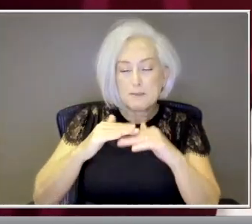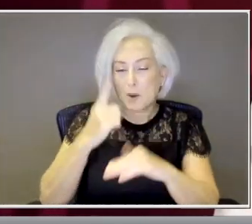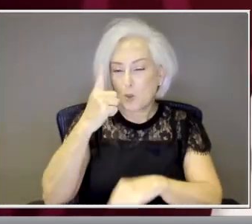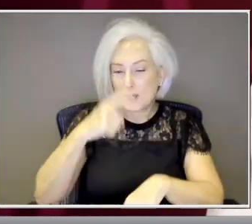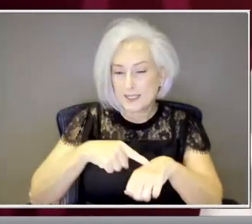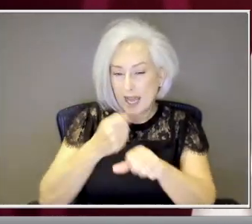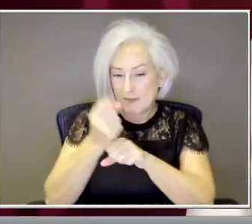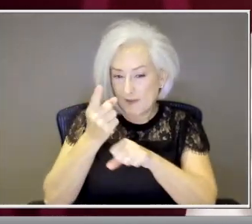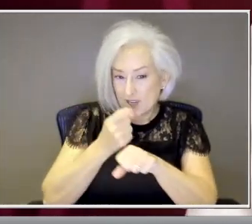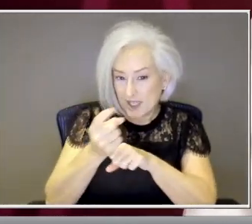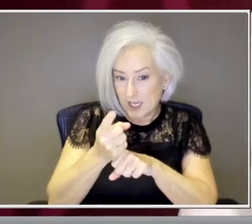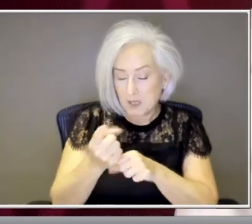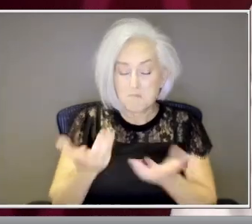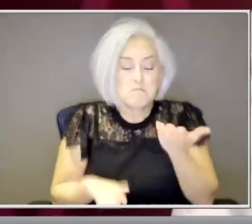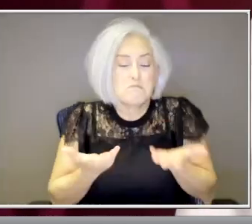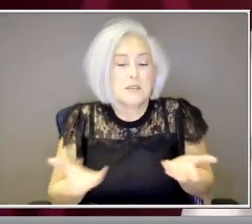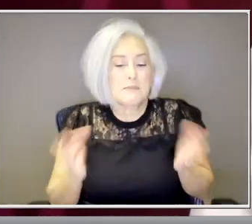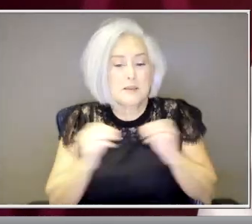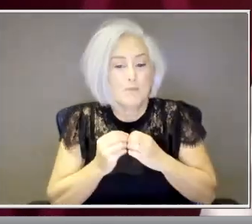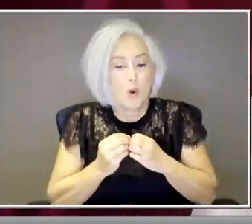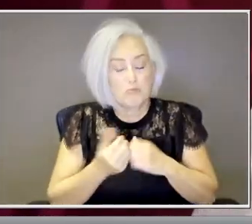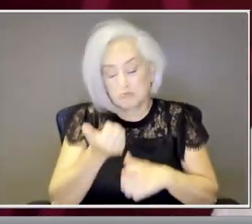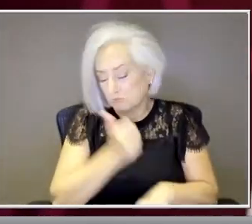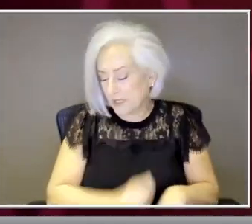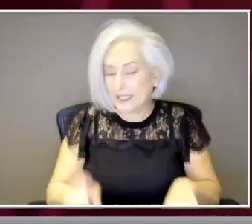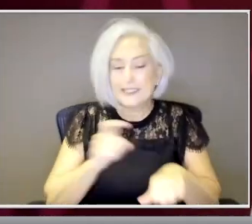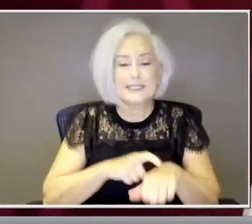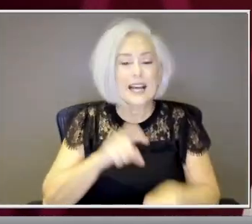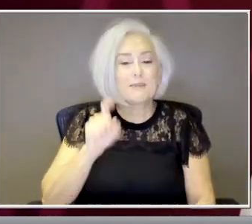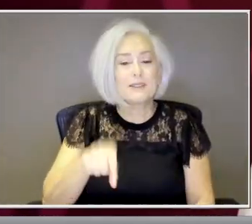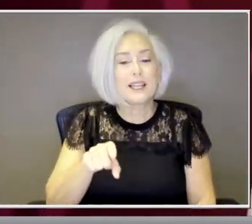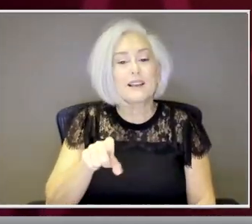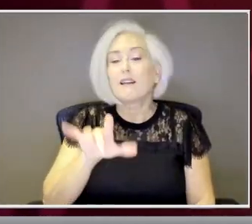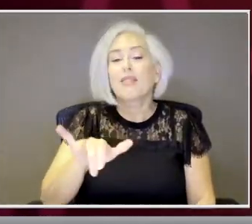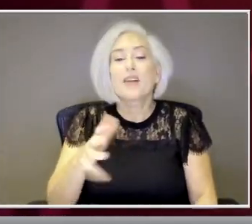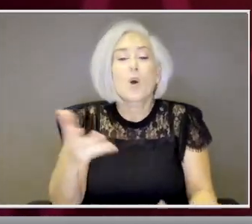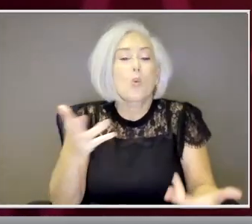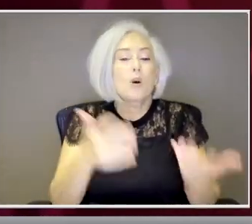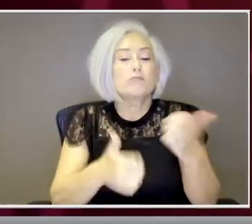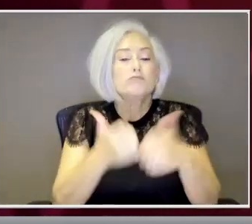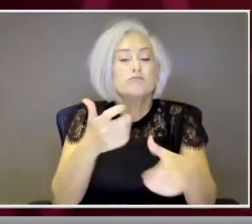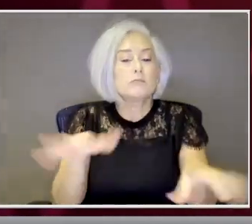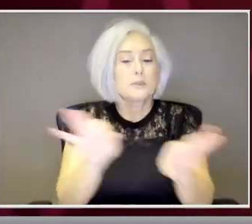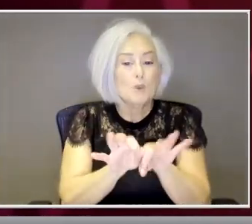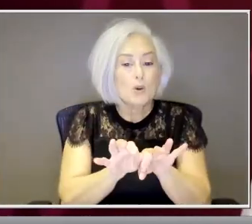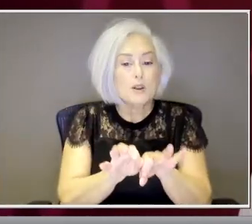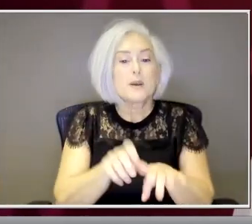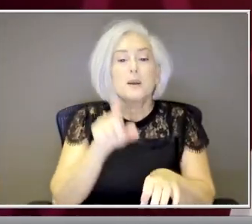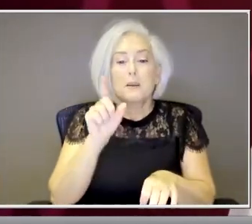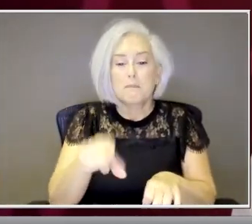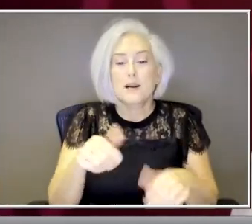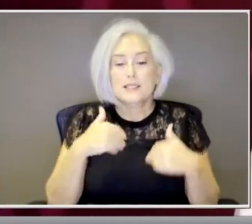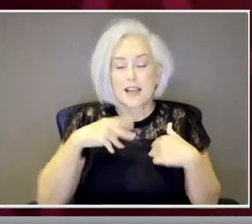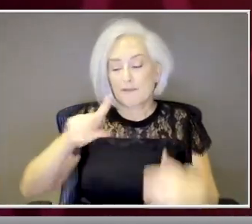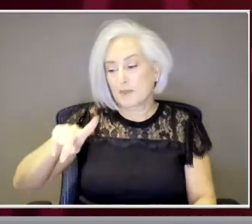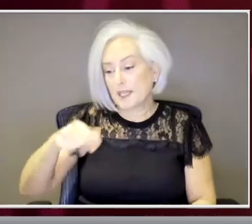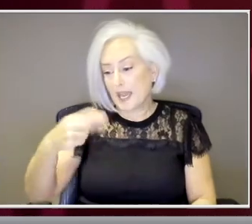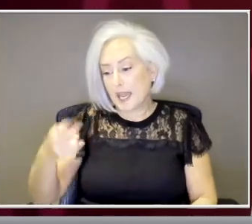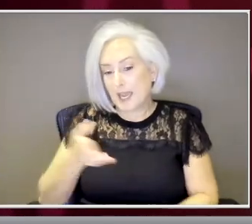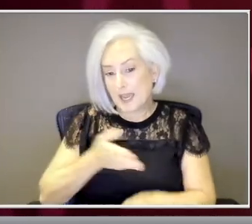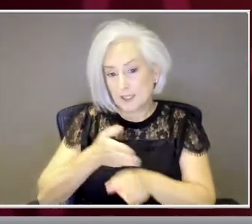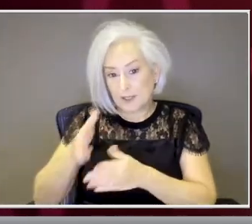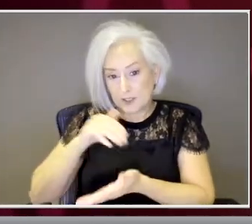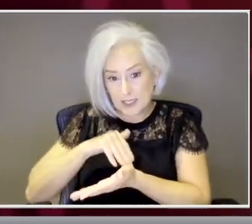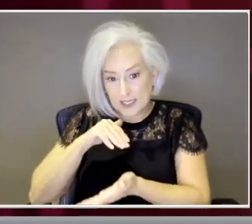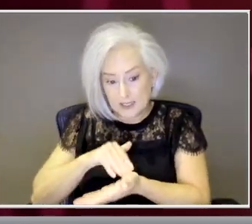really anytime she needs us. And that's the most important thing, is that she's got to have a pulmonary hypertension specialist and a cardiologist available to